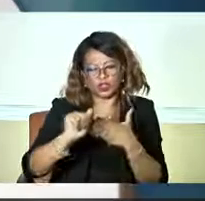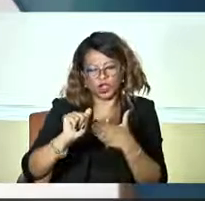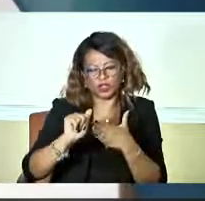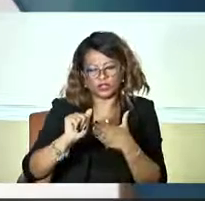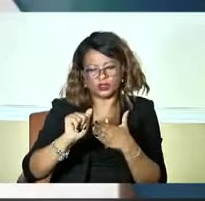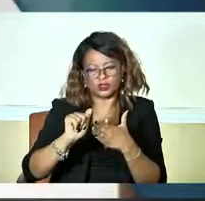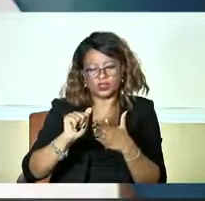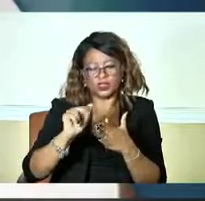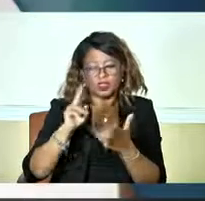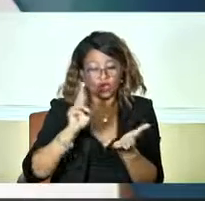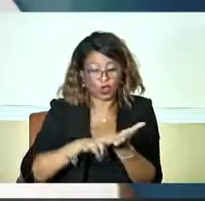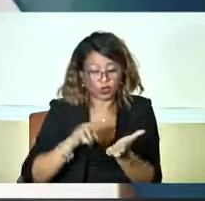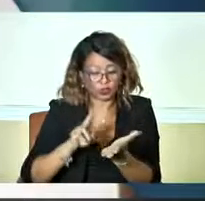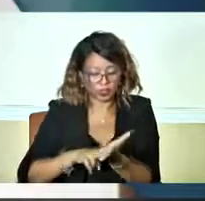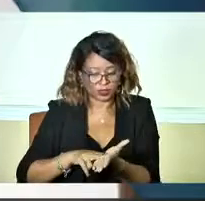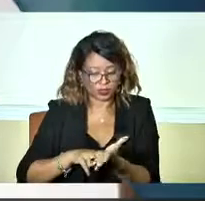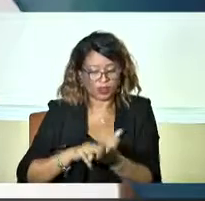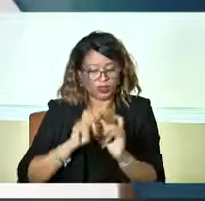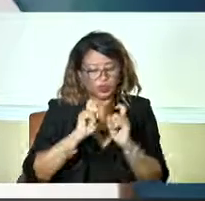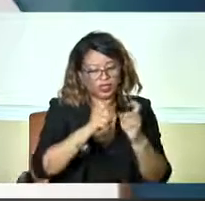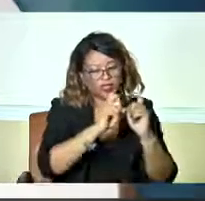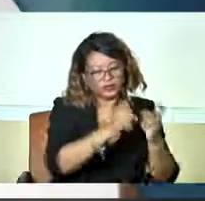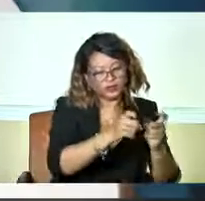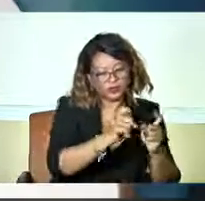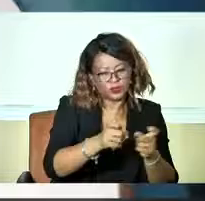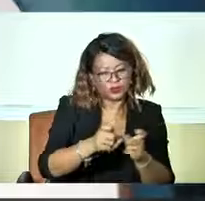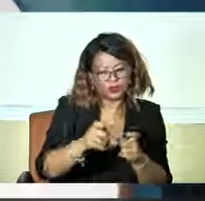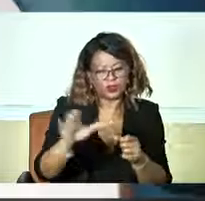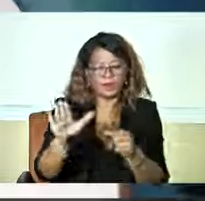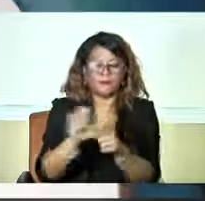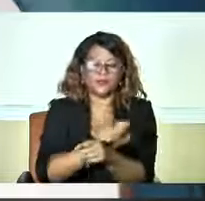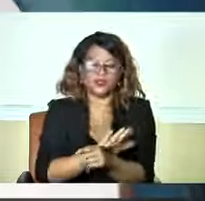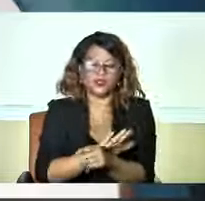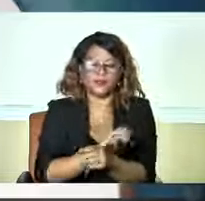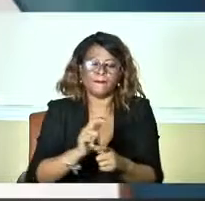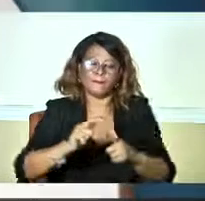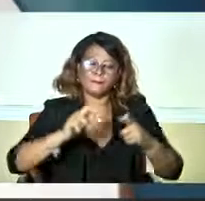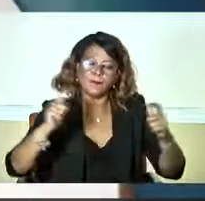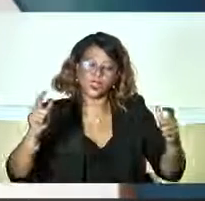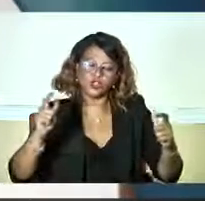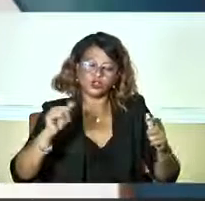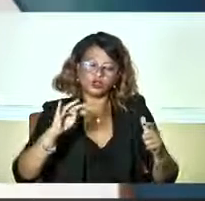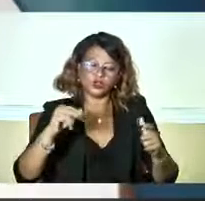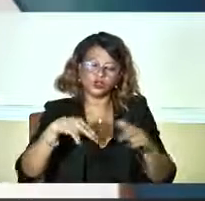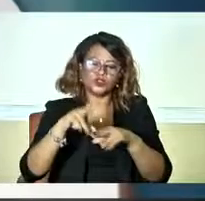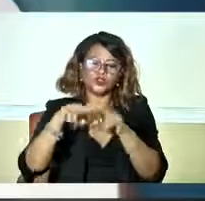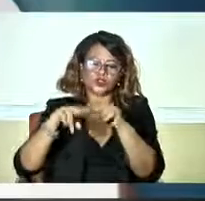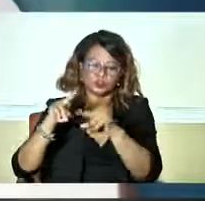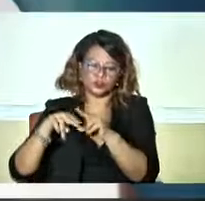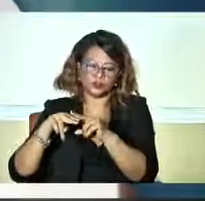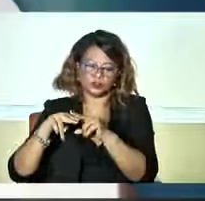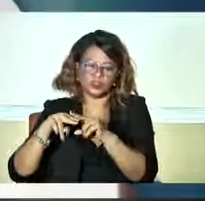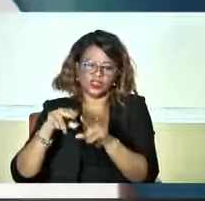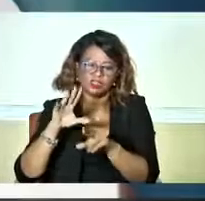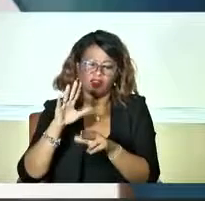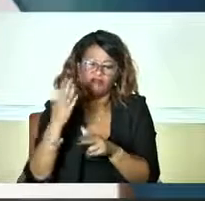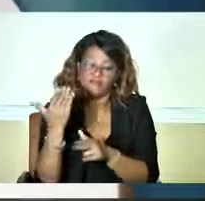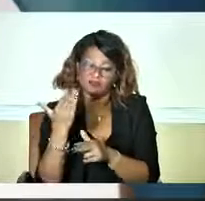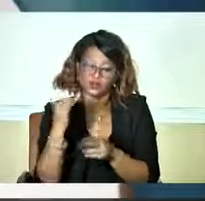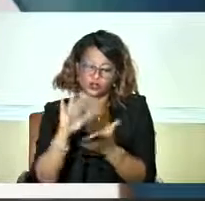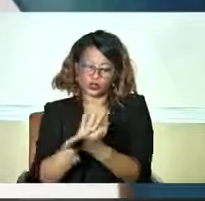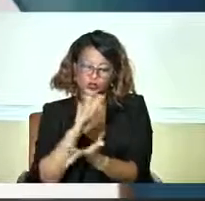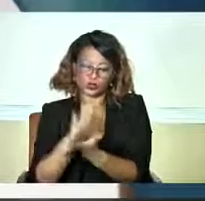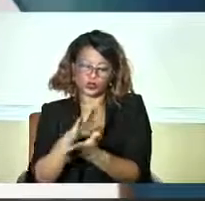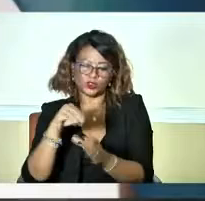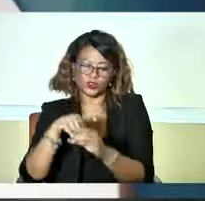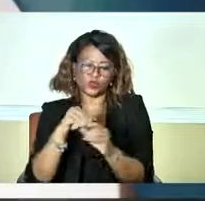in contracts were awarded to complete major reconstruction to 15 schools